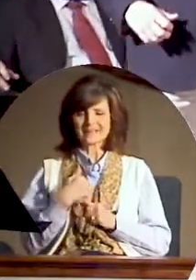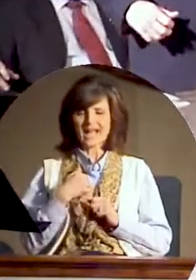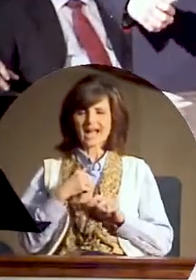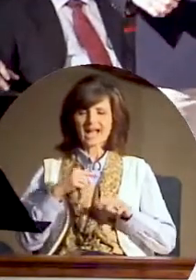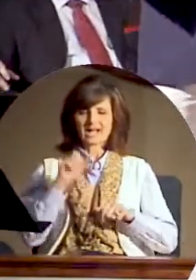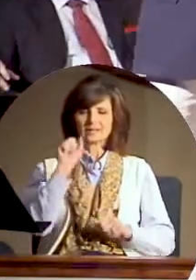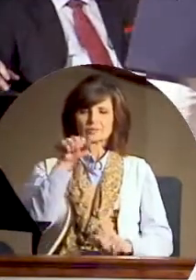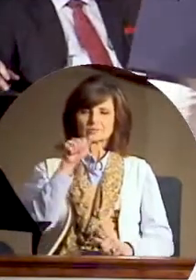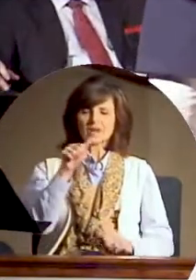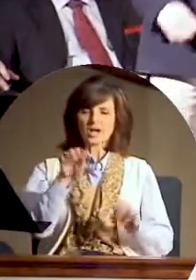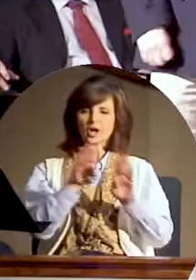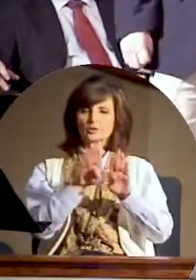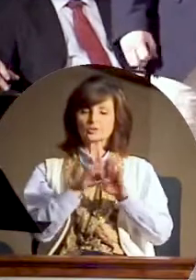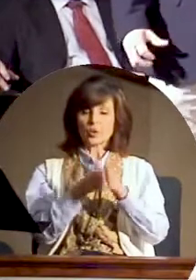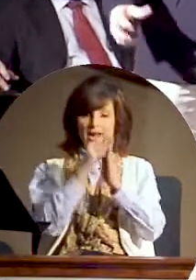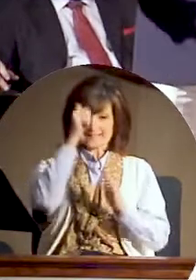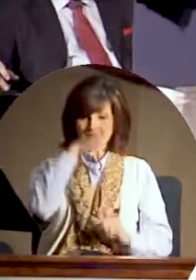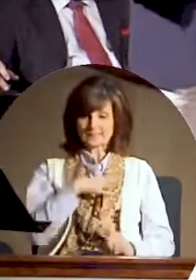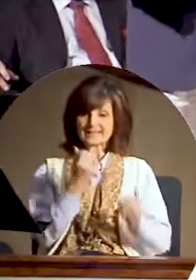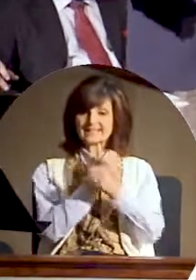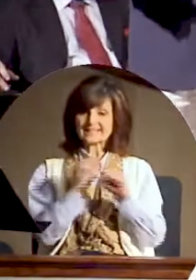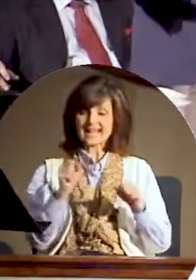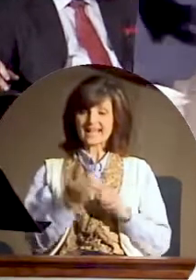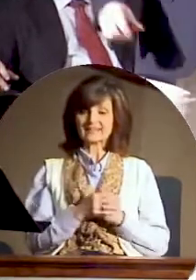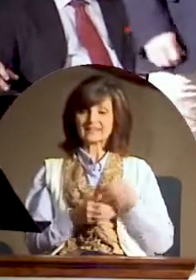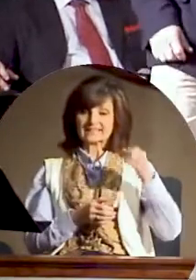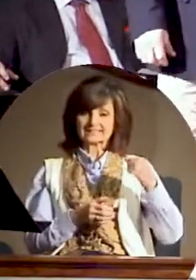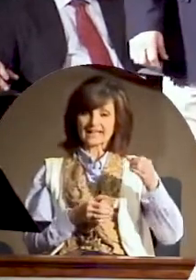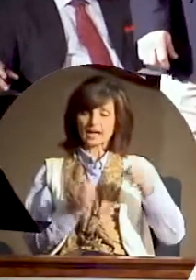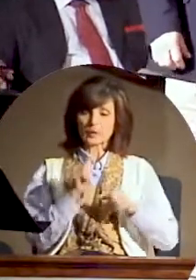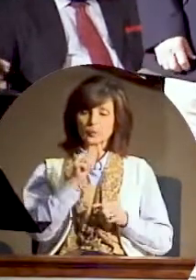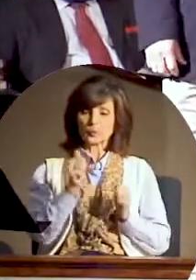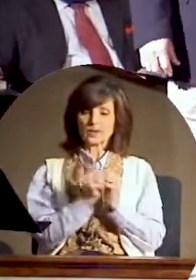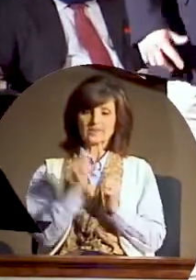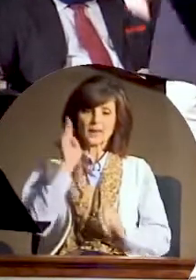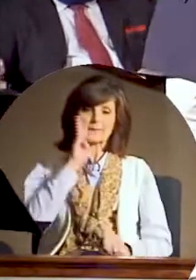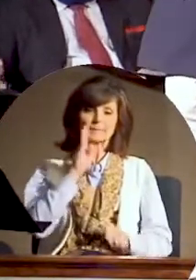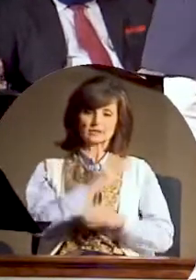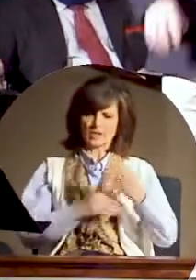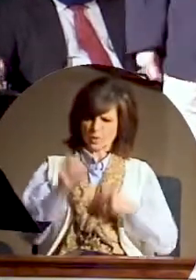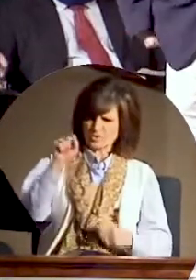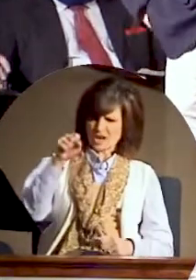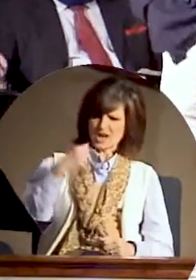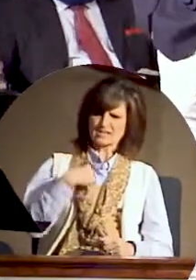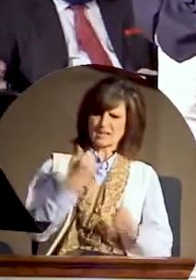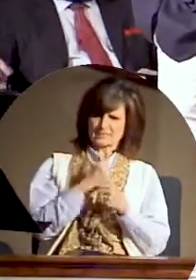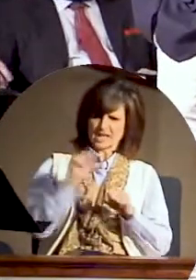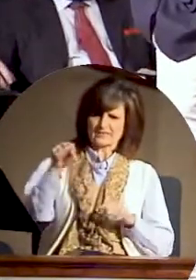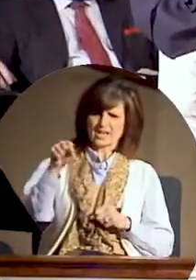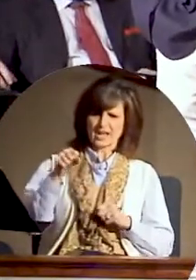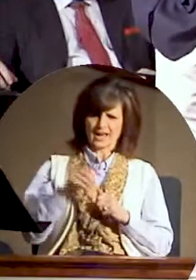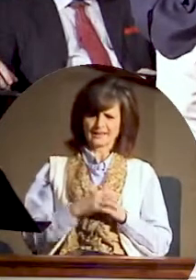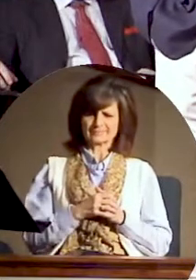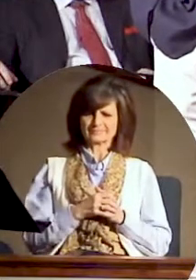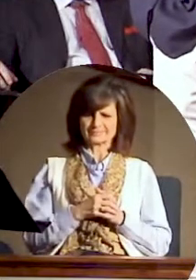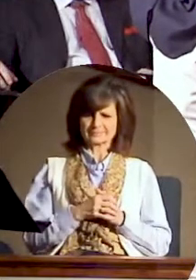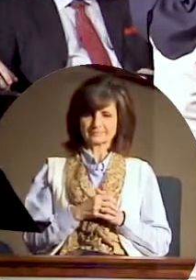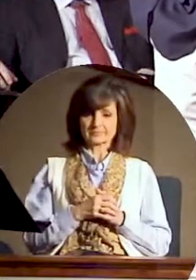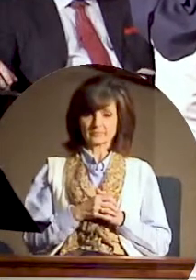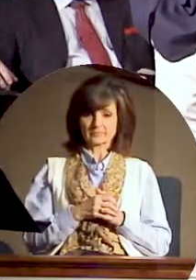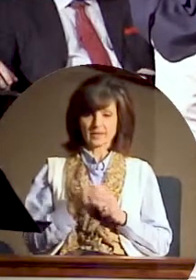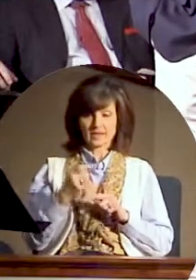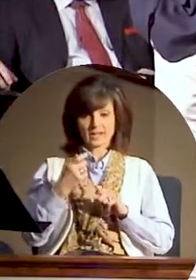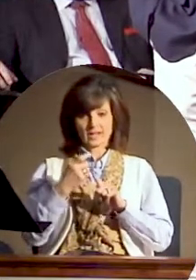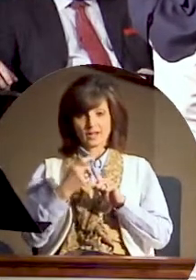long ago and asked the guy if he was saved. He was standing, had a can of Budweiser in his hand. Oh, yeah, man, I know I'm saved. Boy, I tell you, from the fruit you're